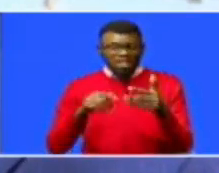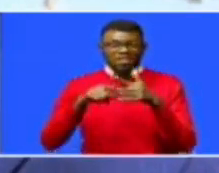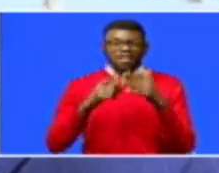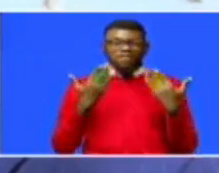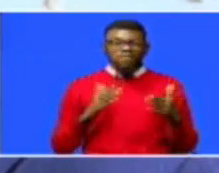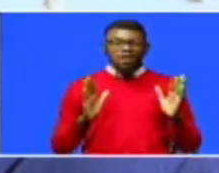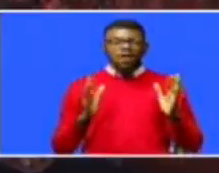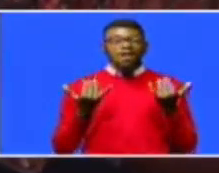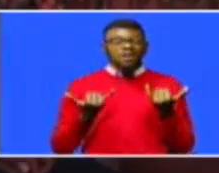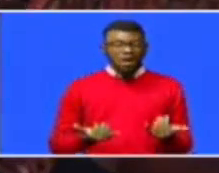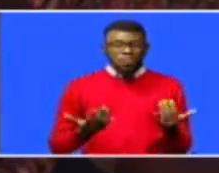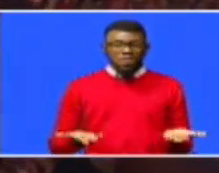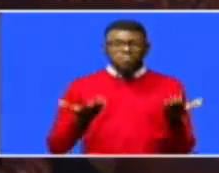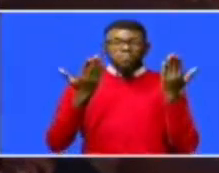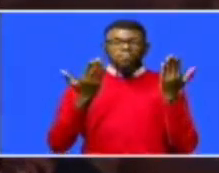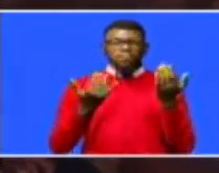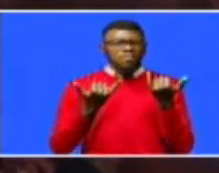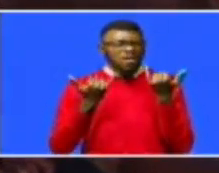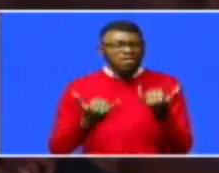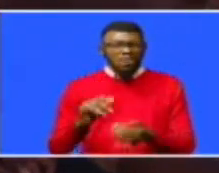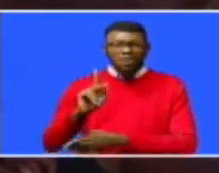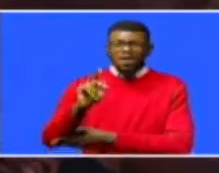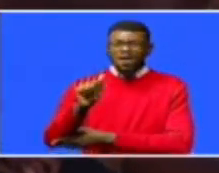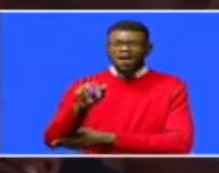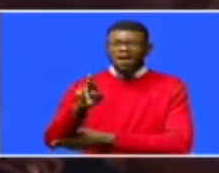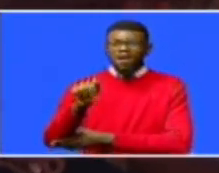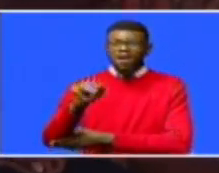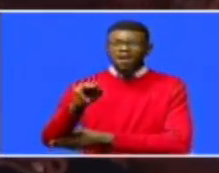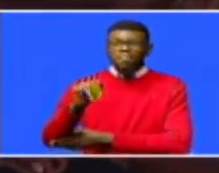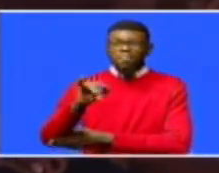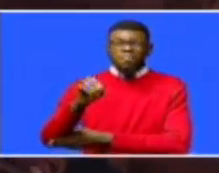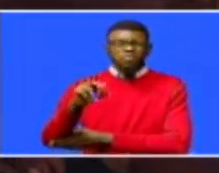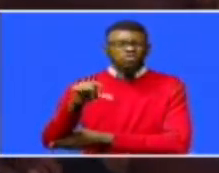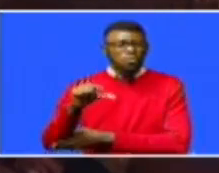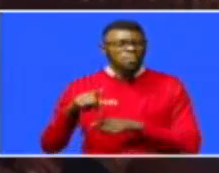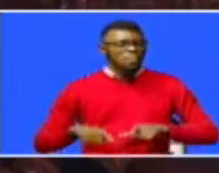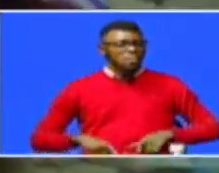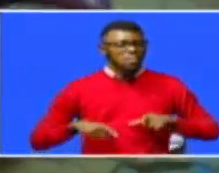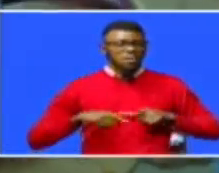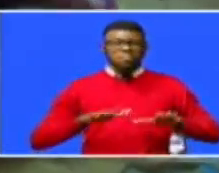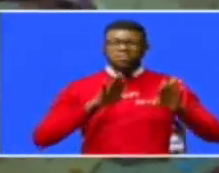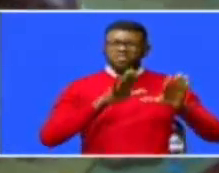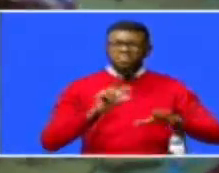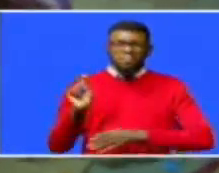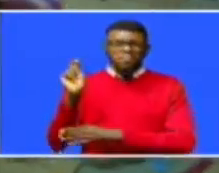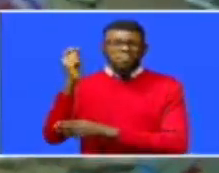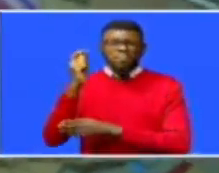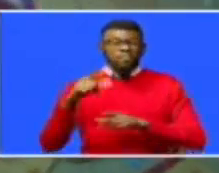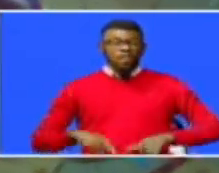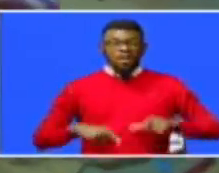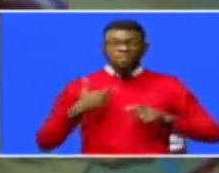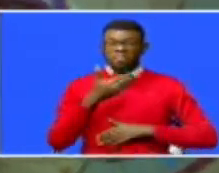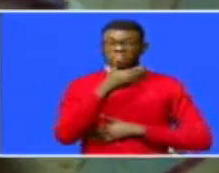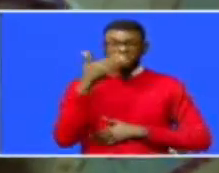There's much more improvement. For now, the Karamajong girls will keep living in misery in Kenya. The promise of a better life